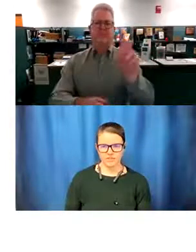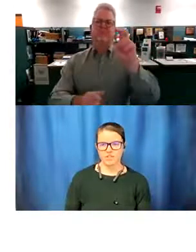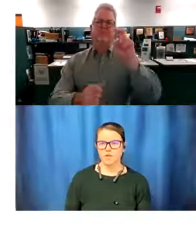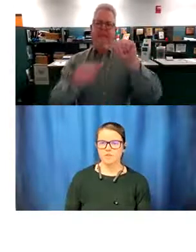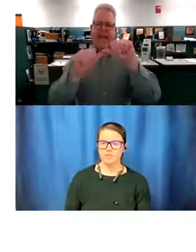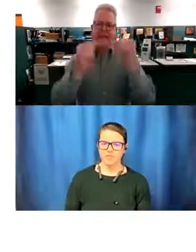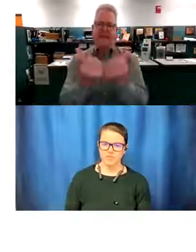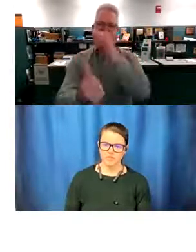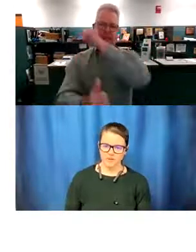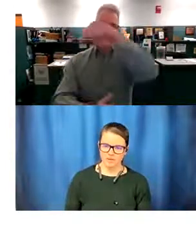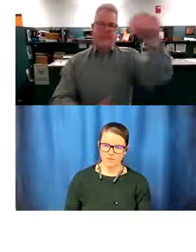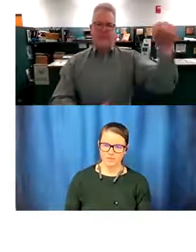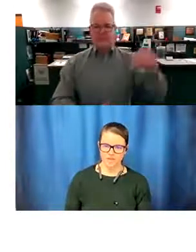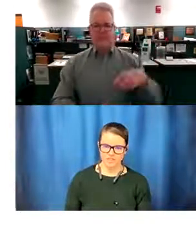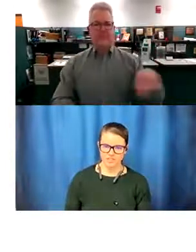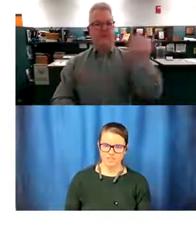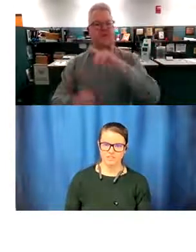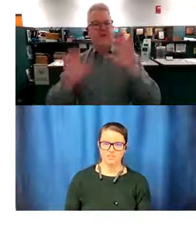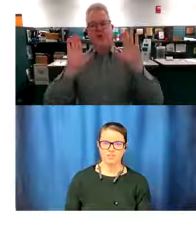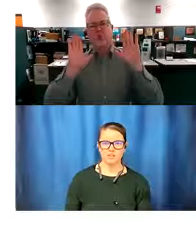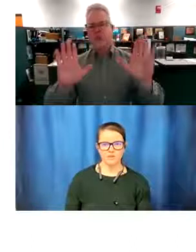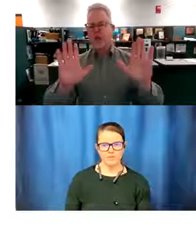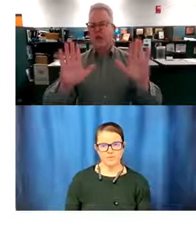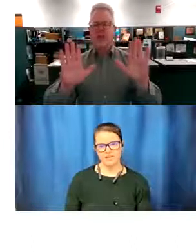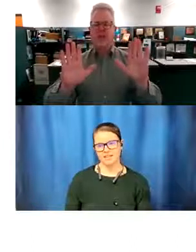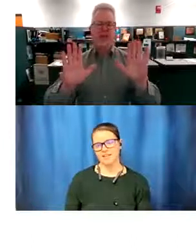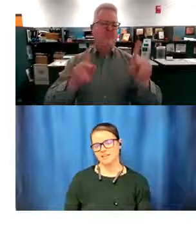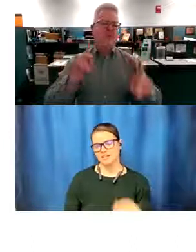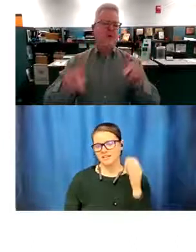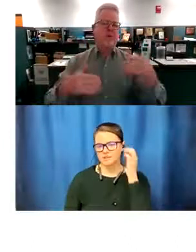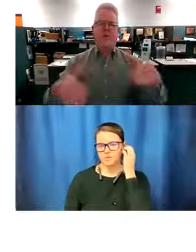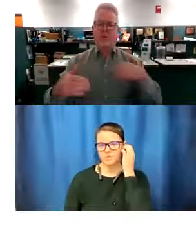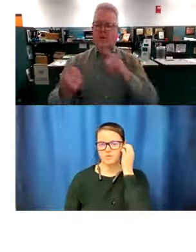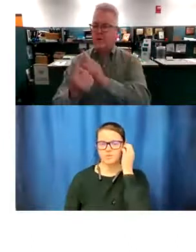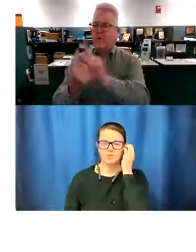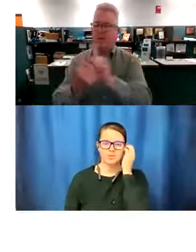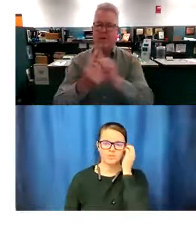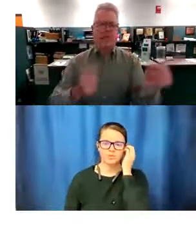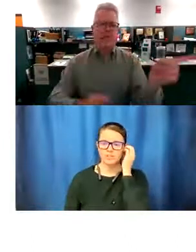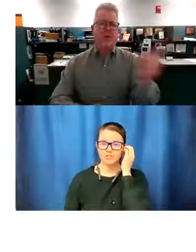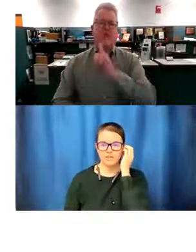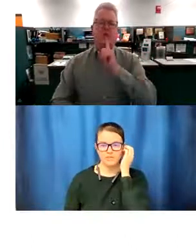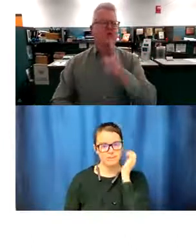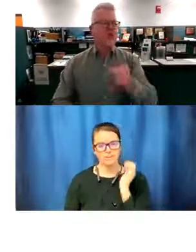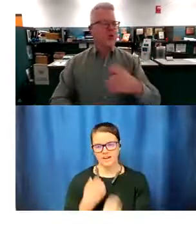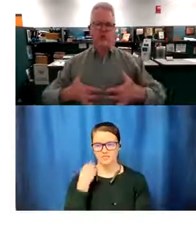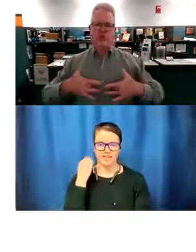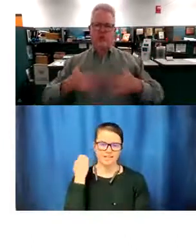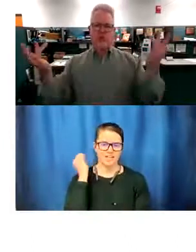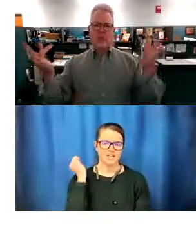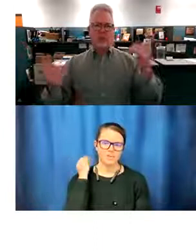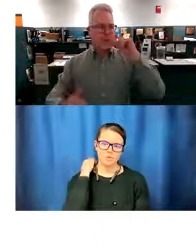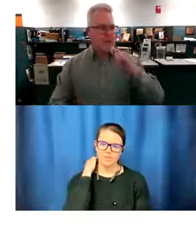others. So I've been working with a number of those agencies throughout the state, and there's been some really great people that I've